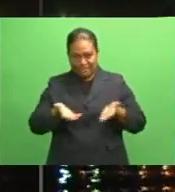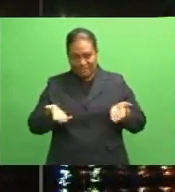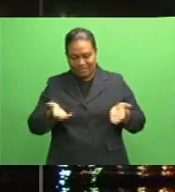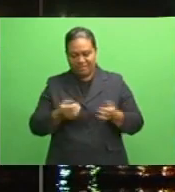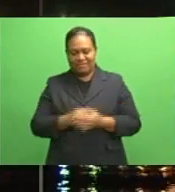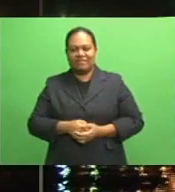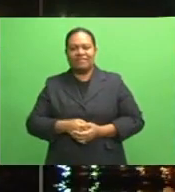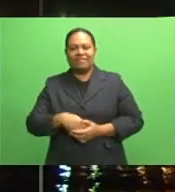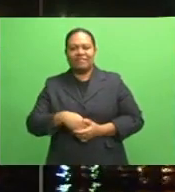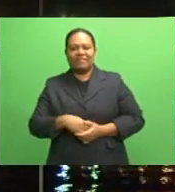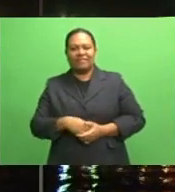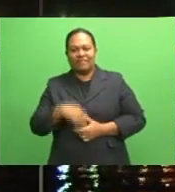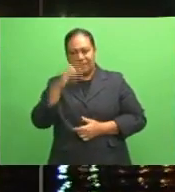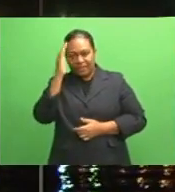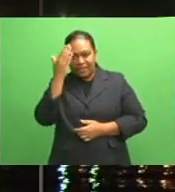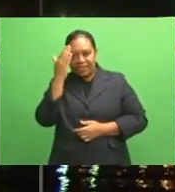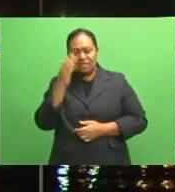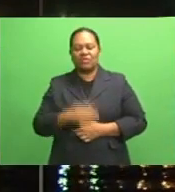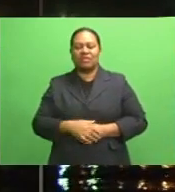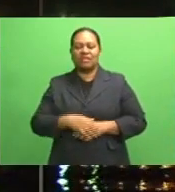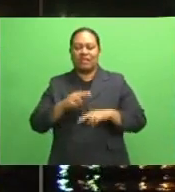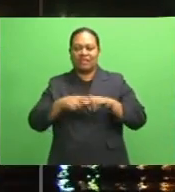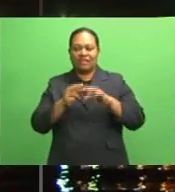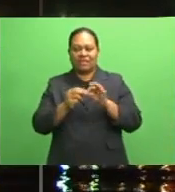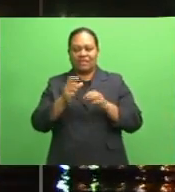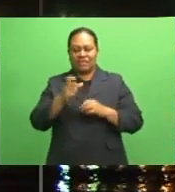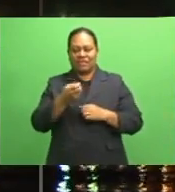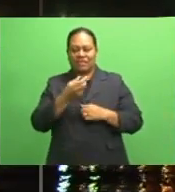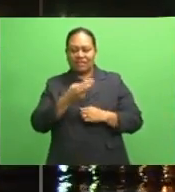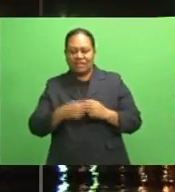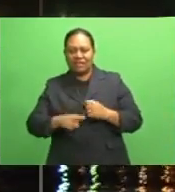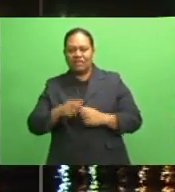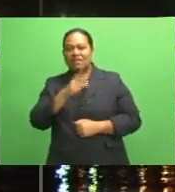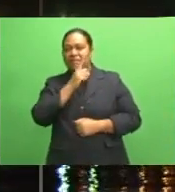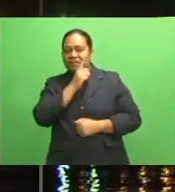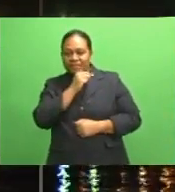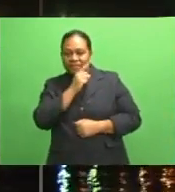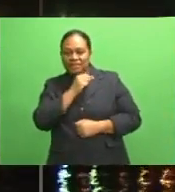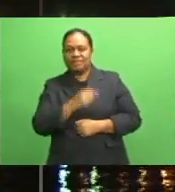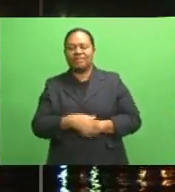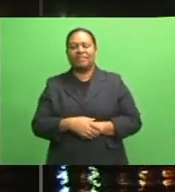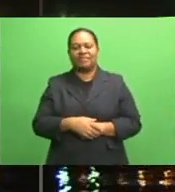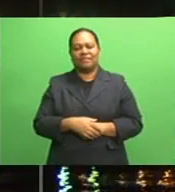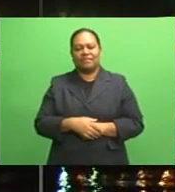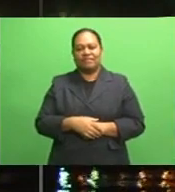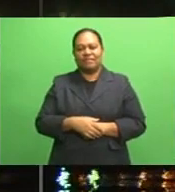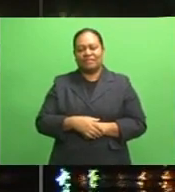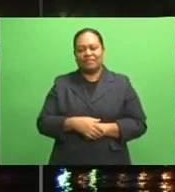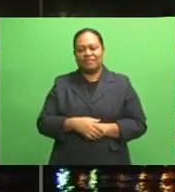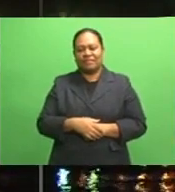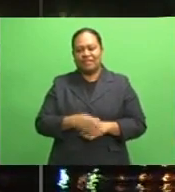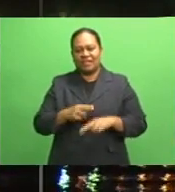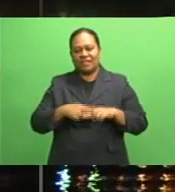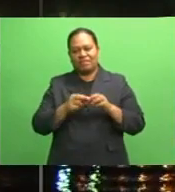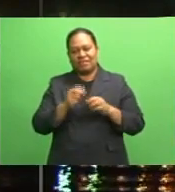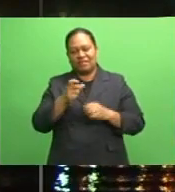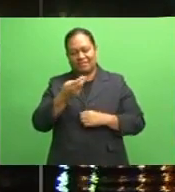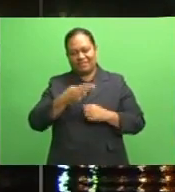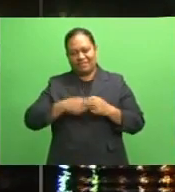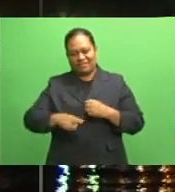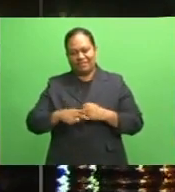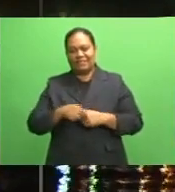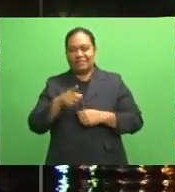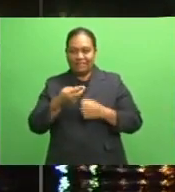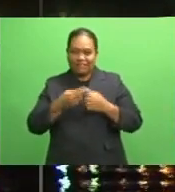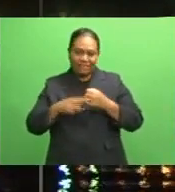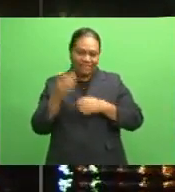fbcnews@fbc.com.fj, via Facebook page FBC News, our Twitter page at FBC_news, or hashtag FBC News. That's